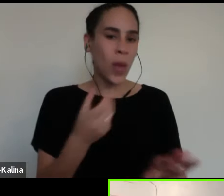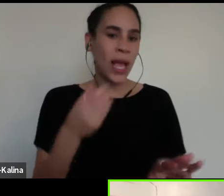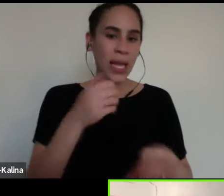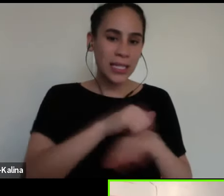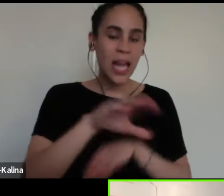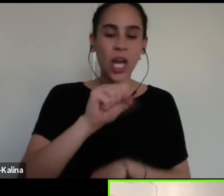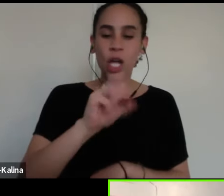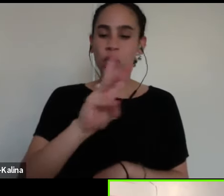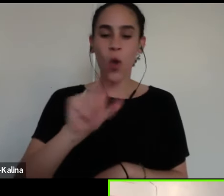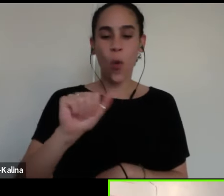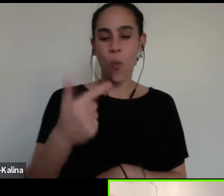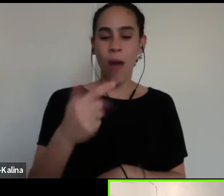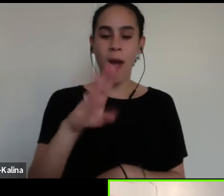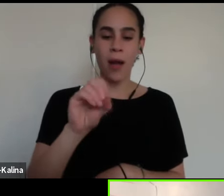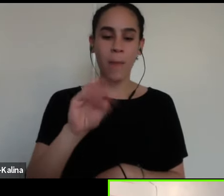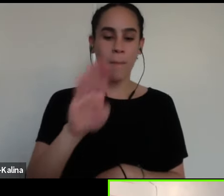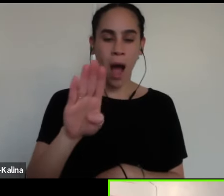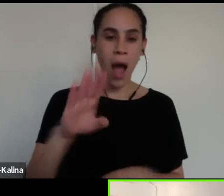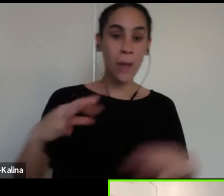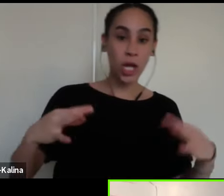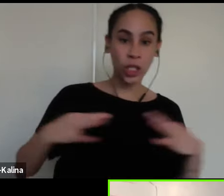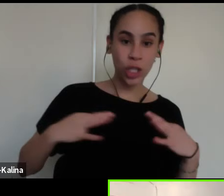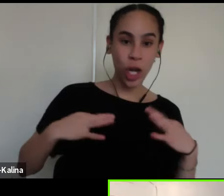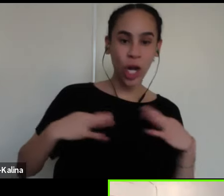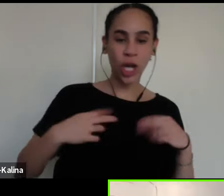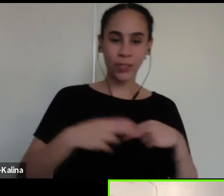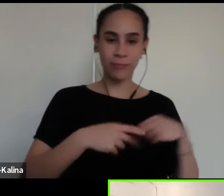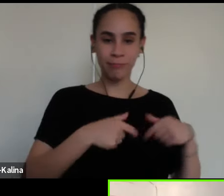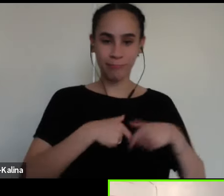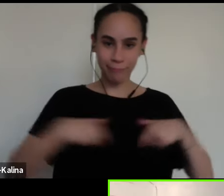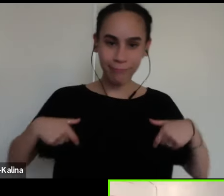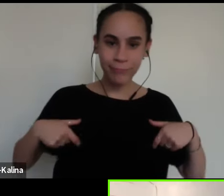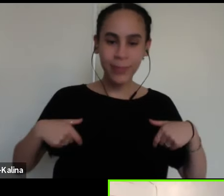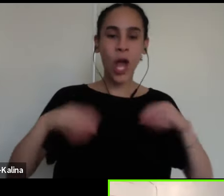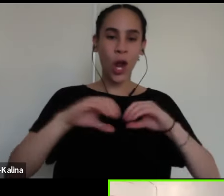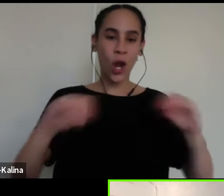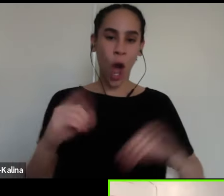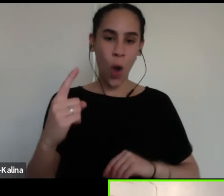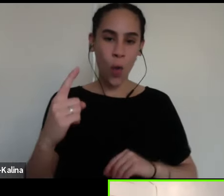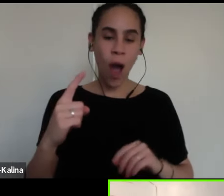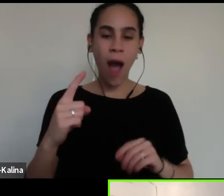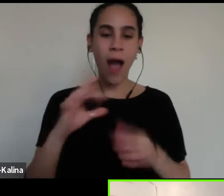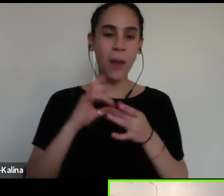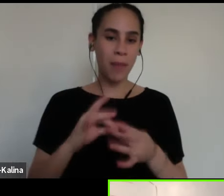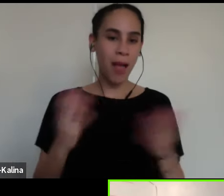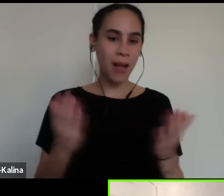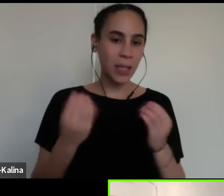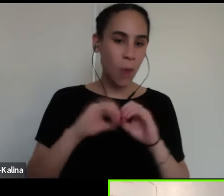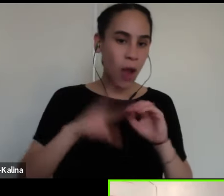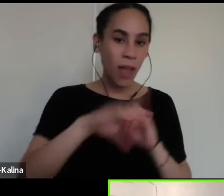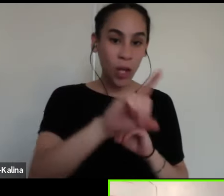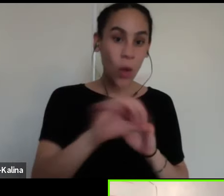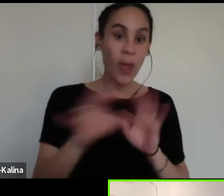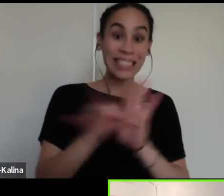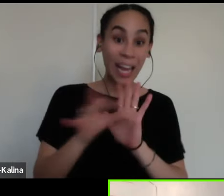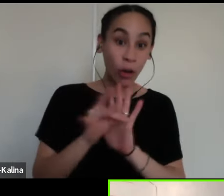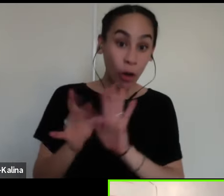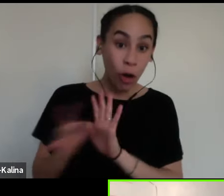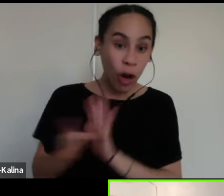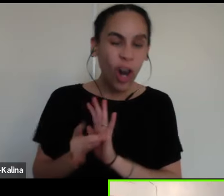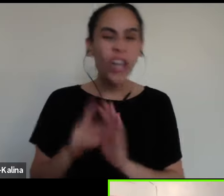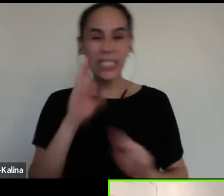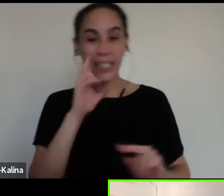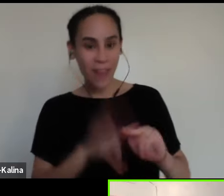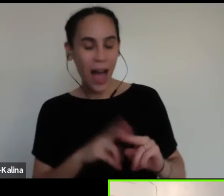that say, no one belongs here more than you, and stickers and those types of things. That's all fun. But